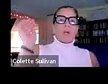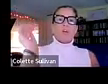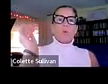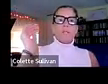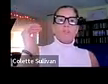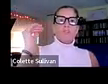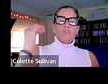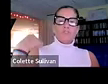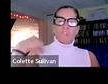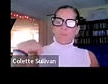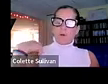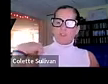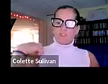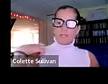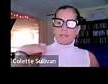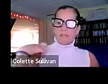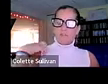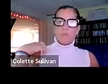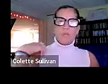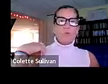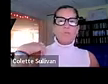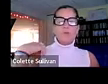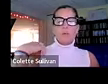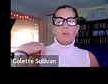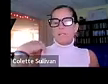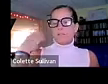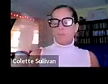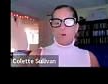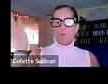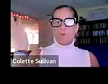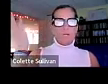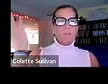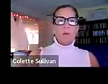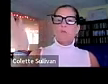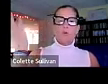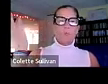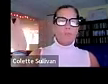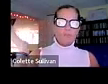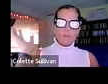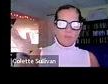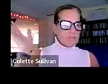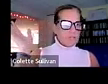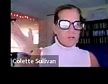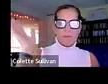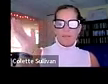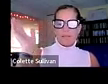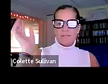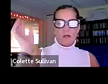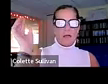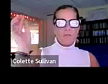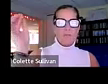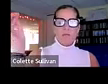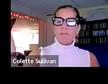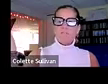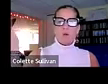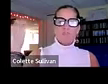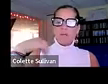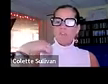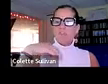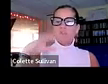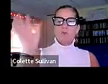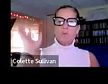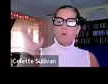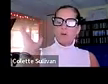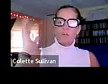We are going to do chat box check-ins as we go through, but please, we're a small group, so feel free to stop us at any time if you